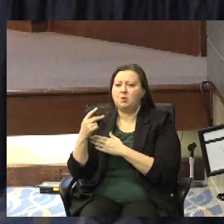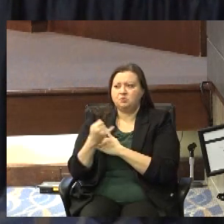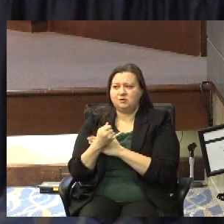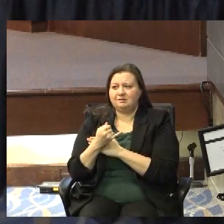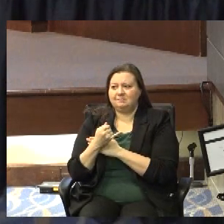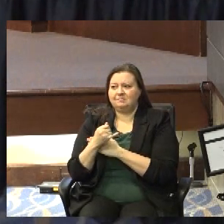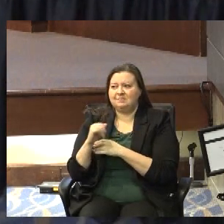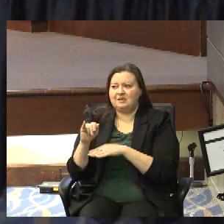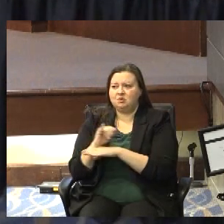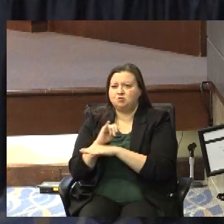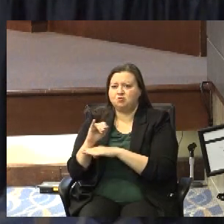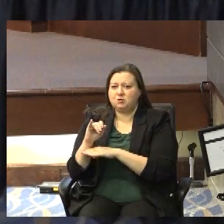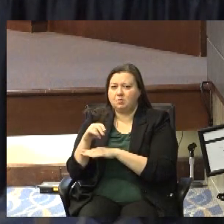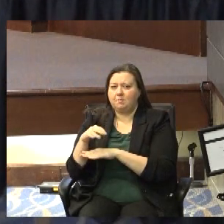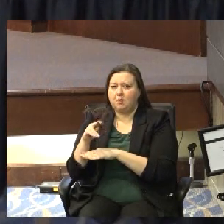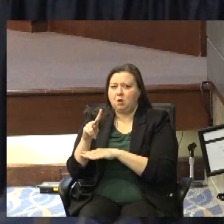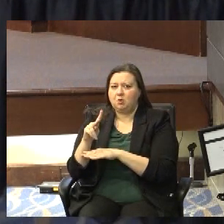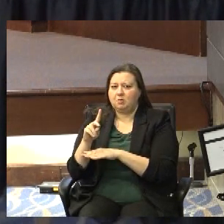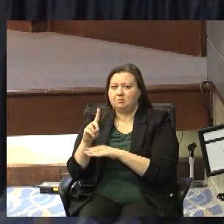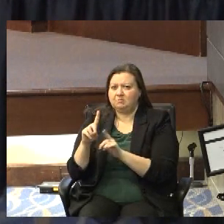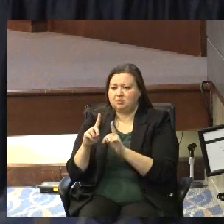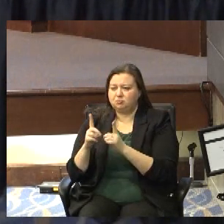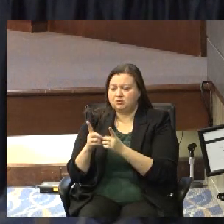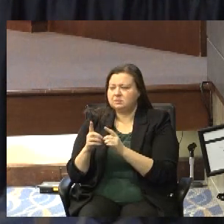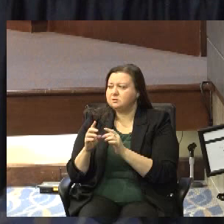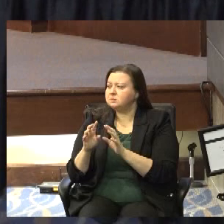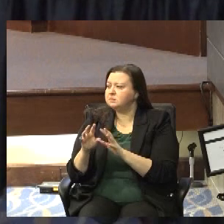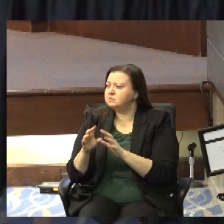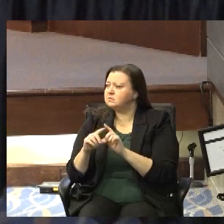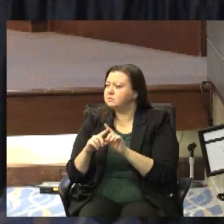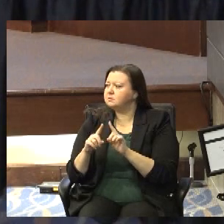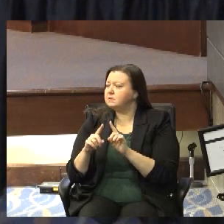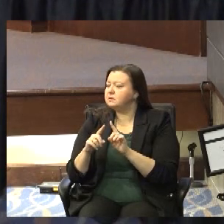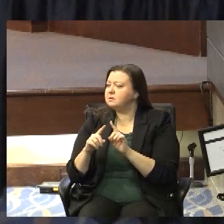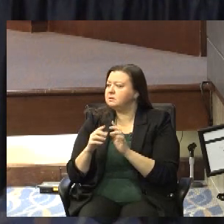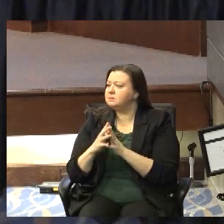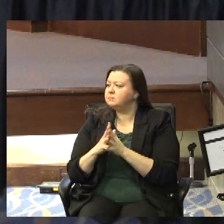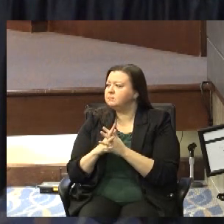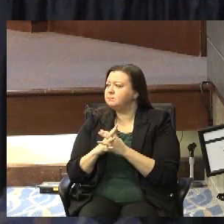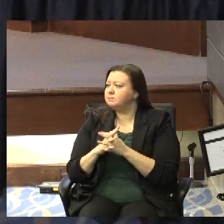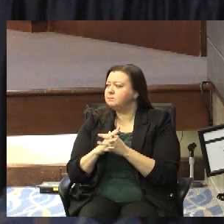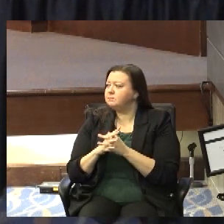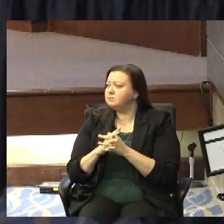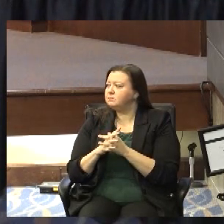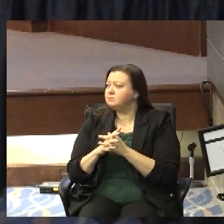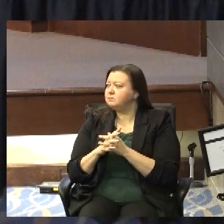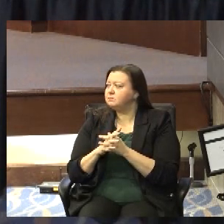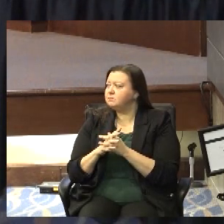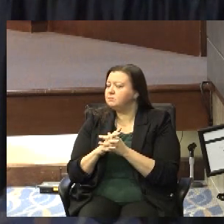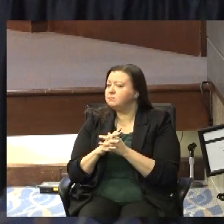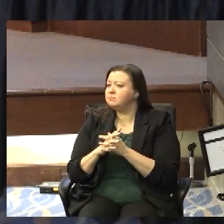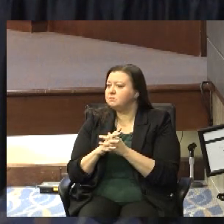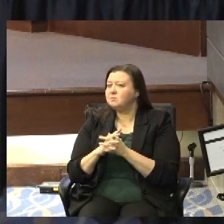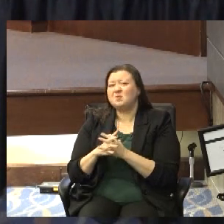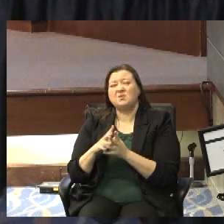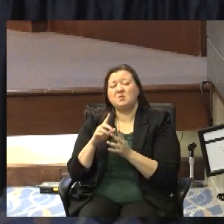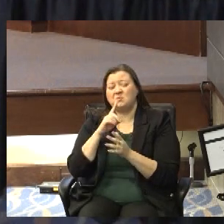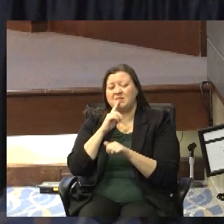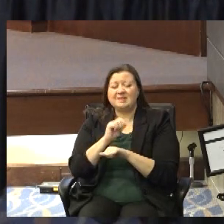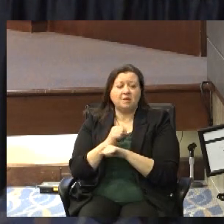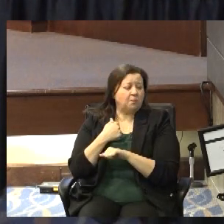in the Industrial Park District. We have lots of projects loaded up in TERS for, lots of big